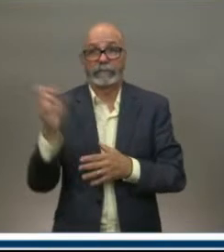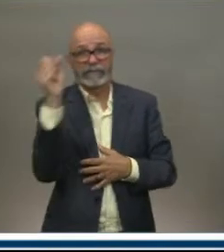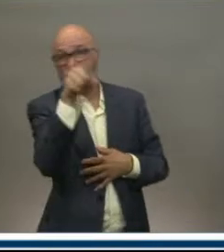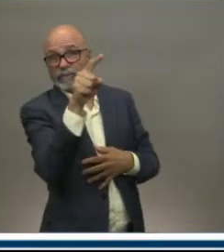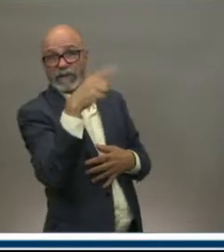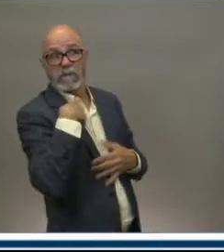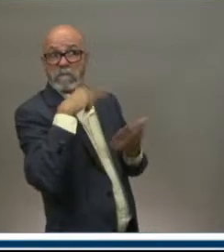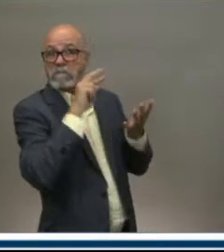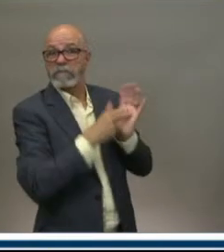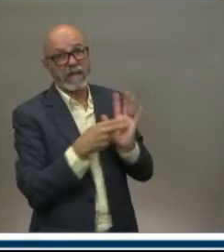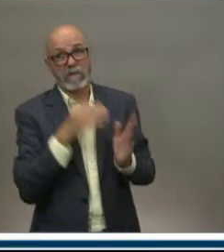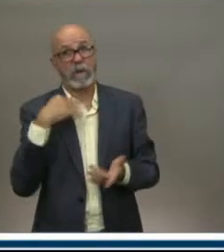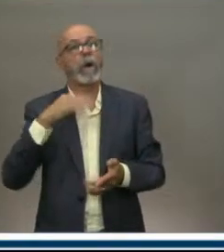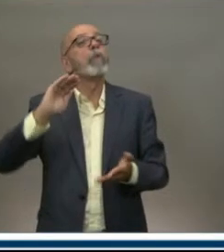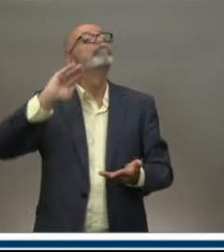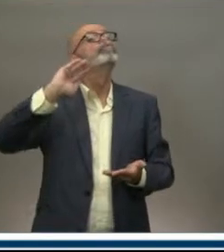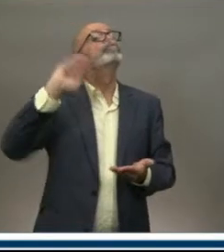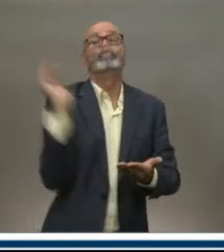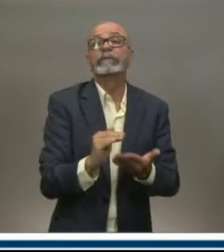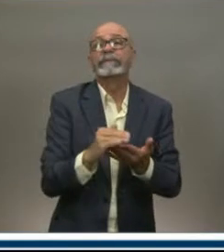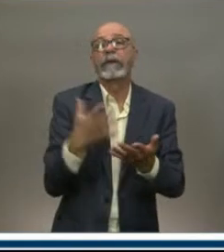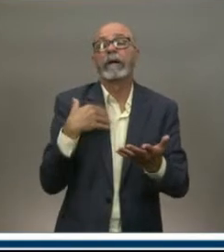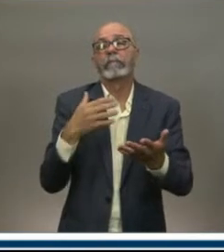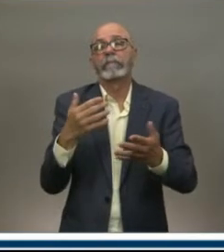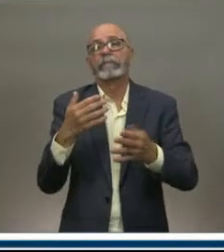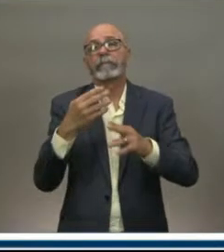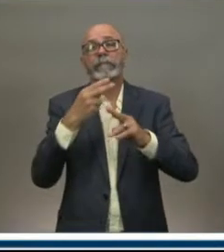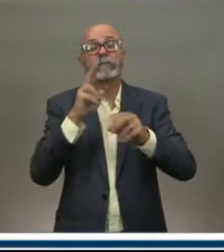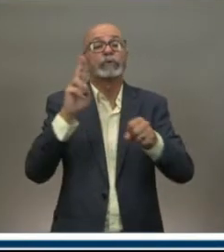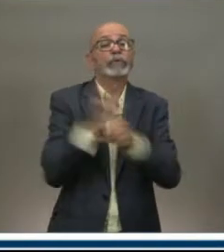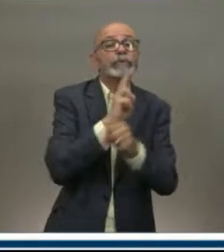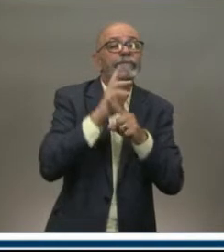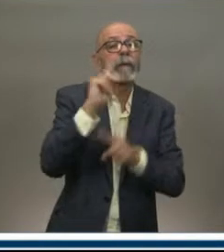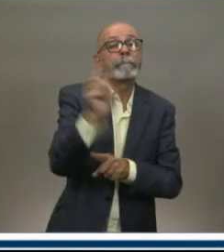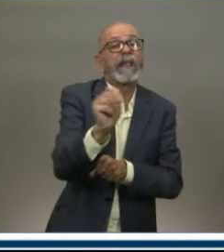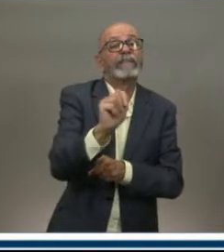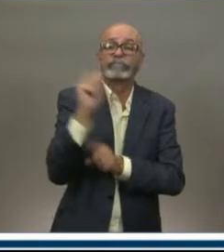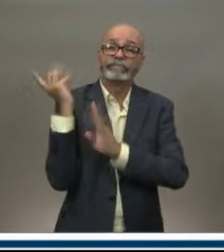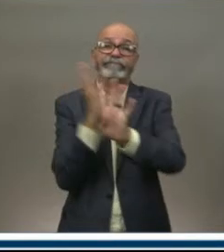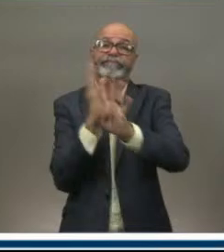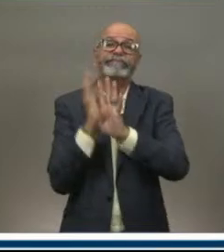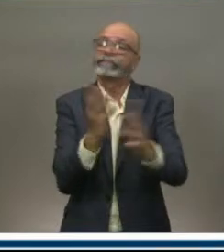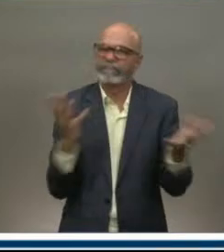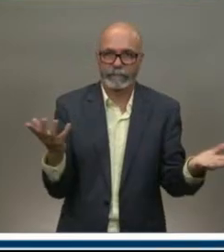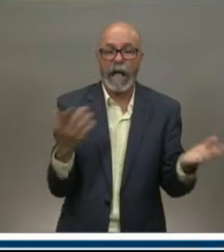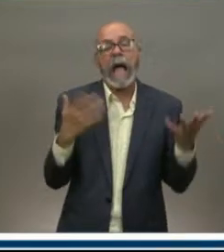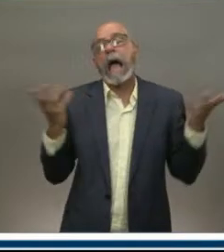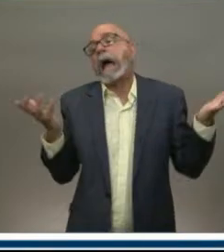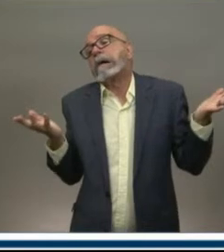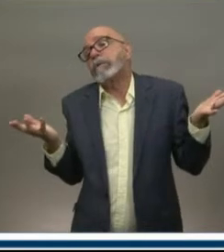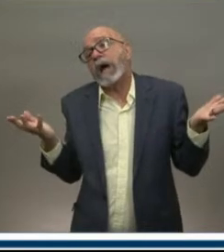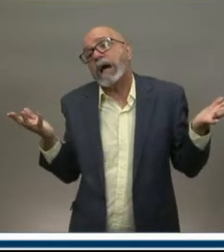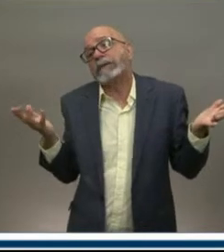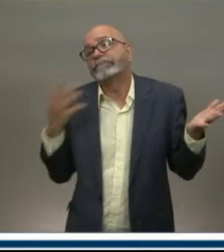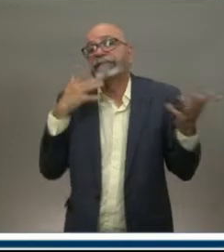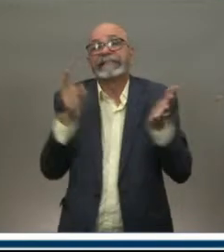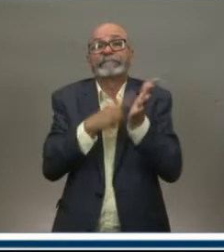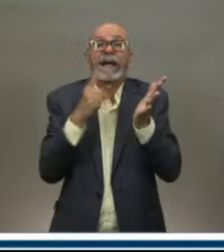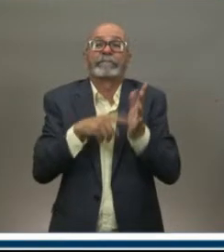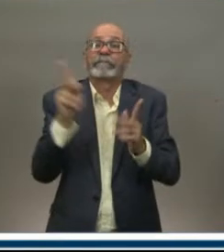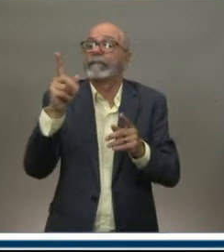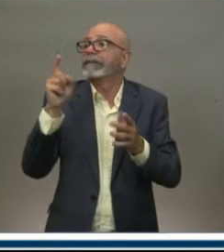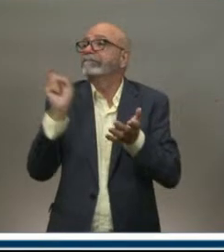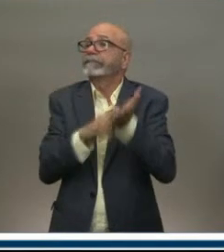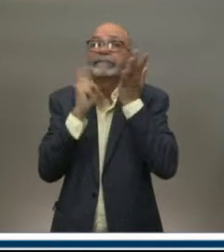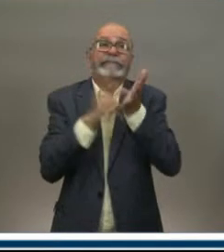share a bathroom? Well, again, you require a certain number of washroom facilities. What the recommendations